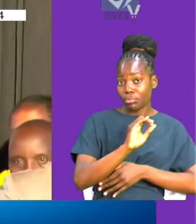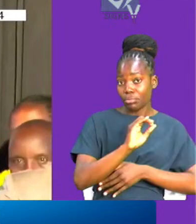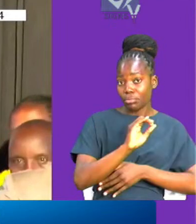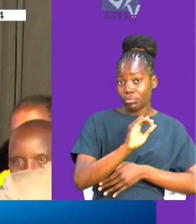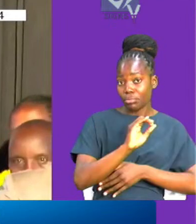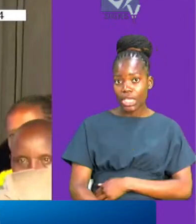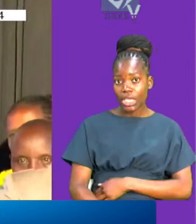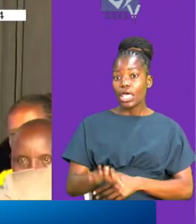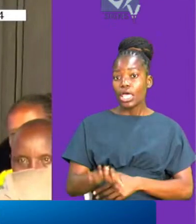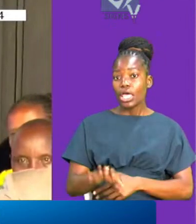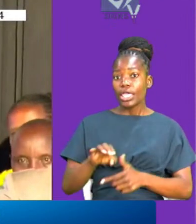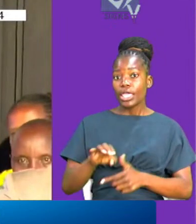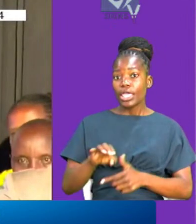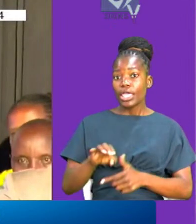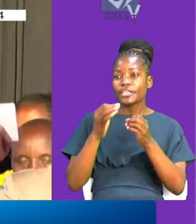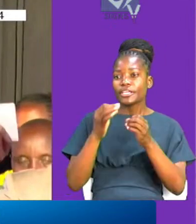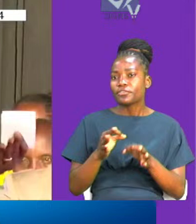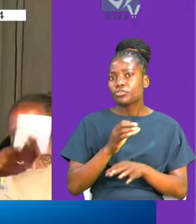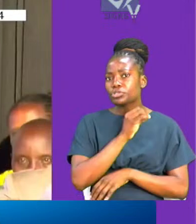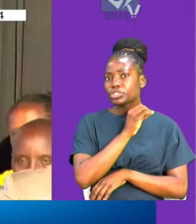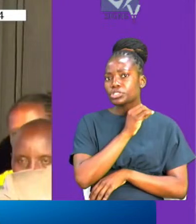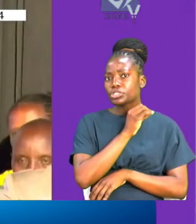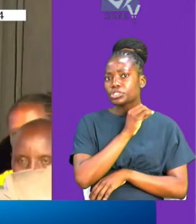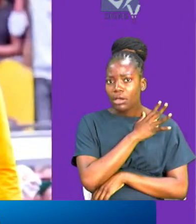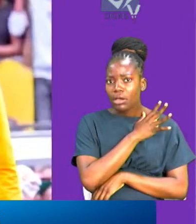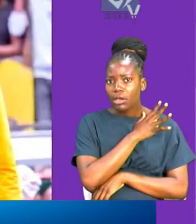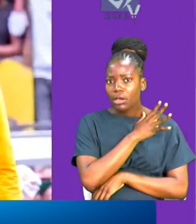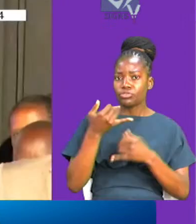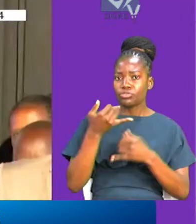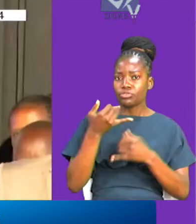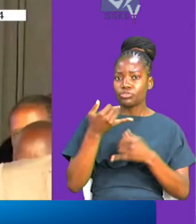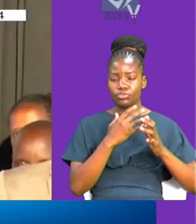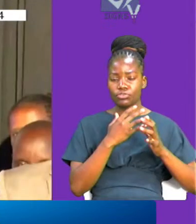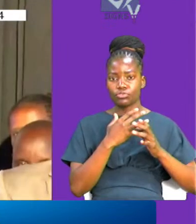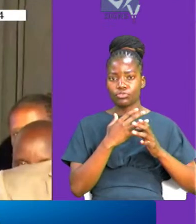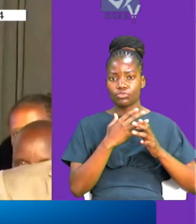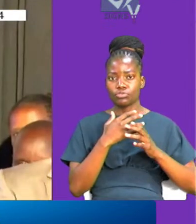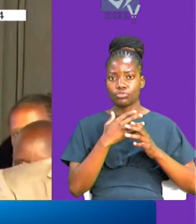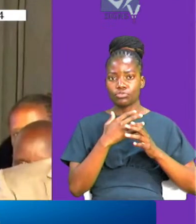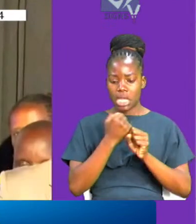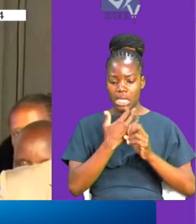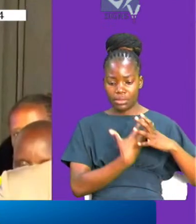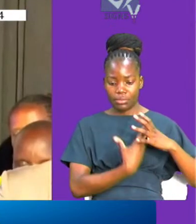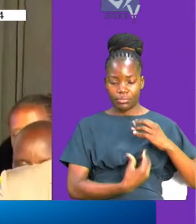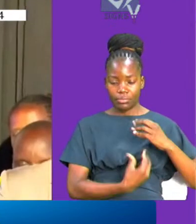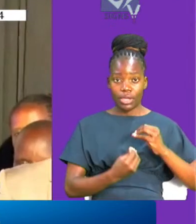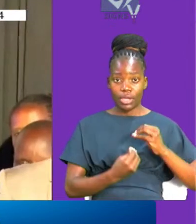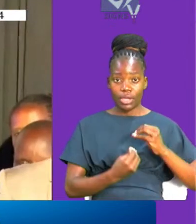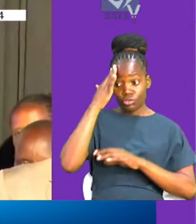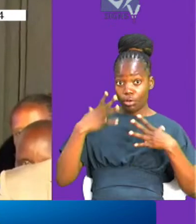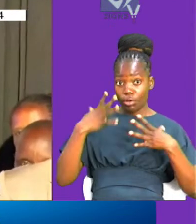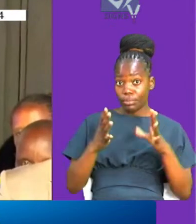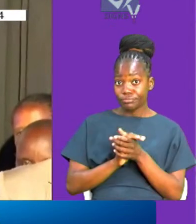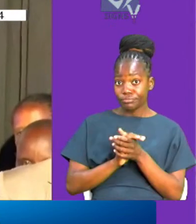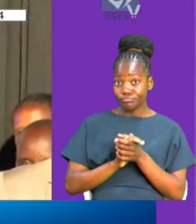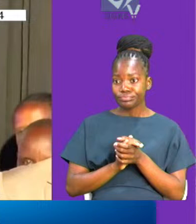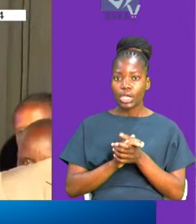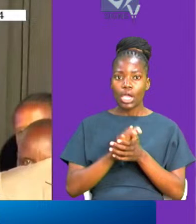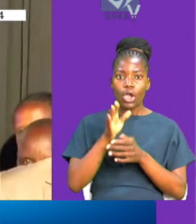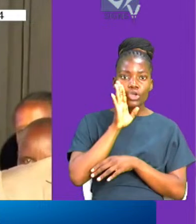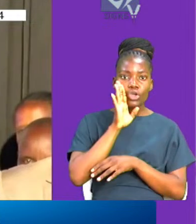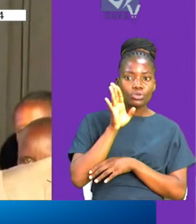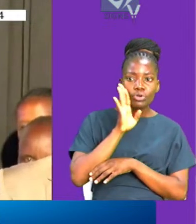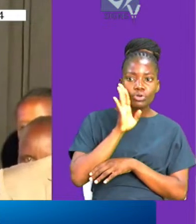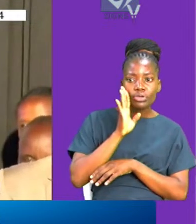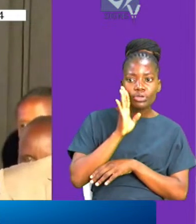Hata mkipiga kelele gani, mnajaribu to demoralize me. Hata wakijaribu nini, unajua watu wanaleta maneno ati wanitoe